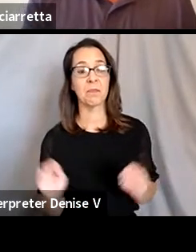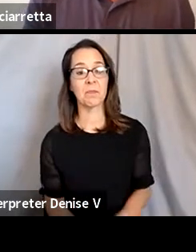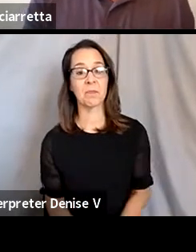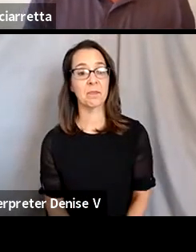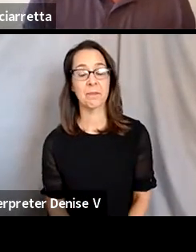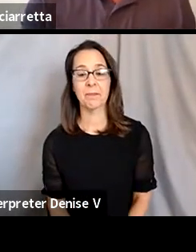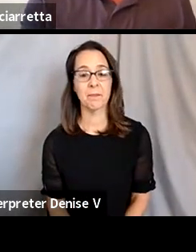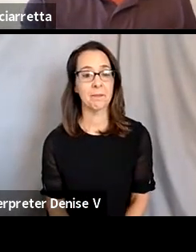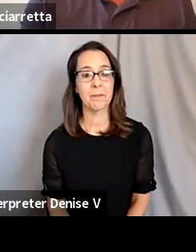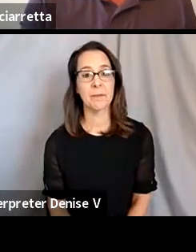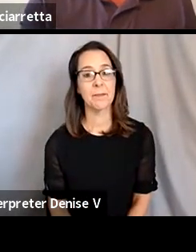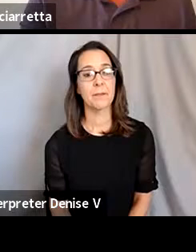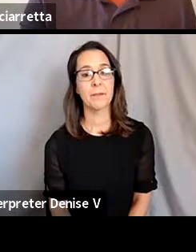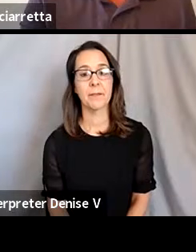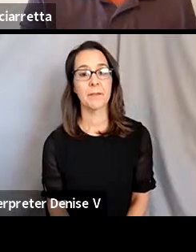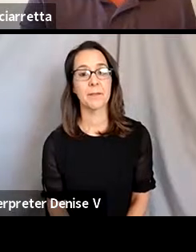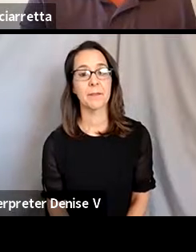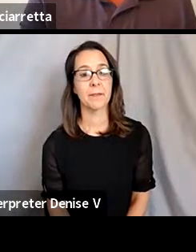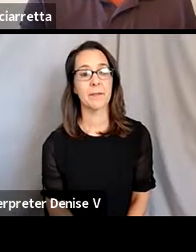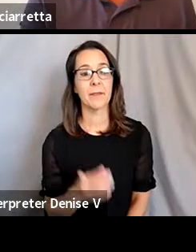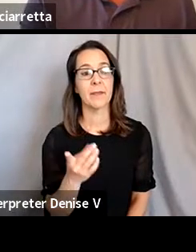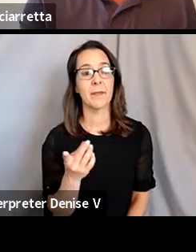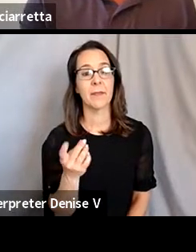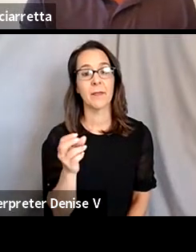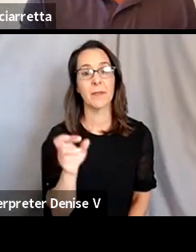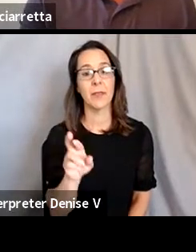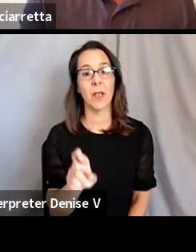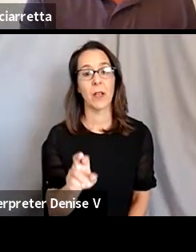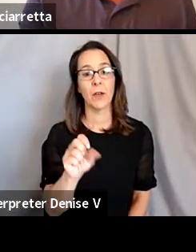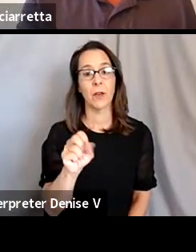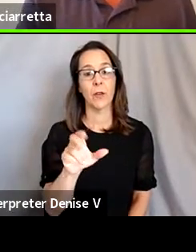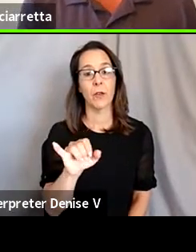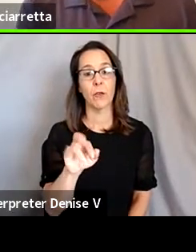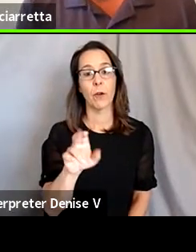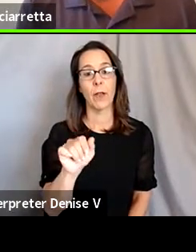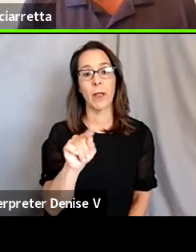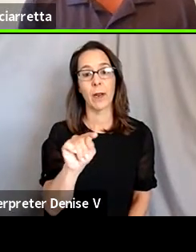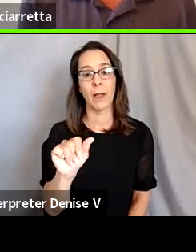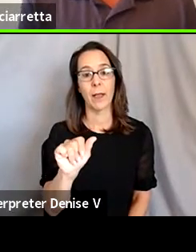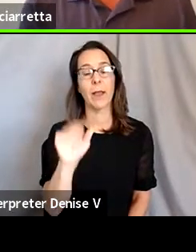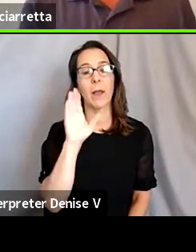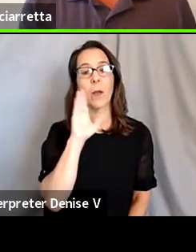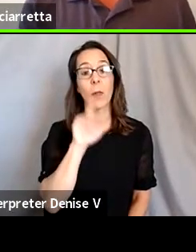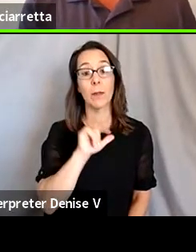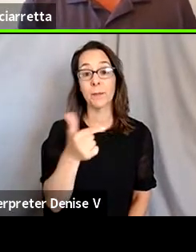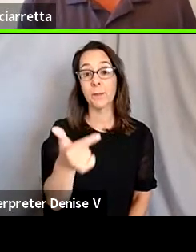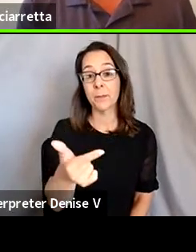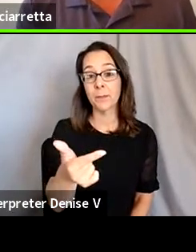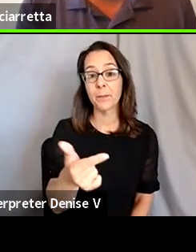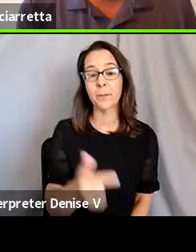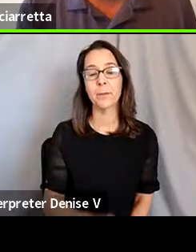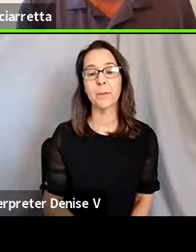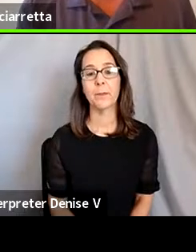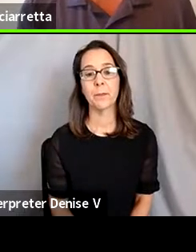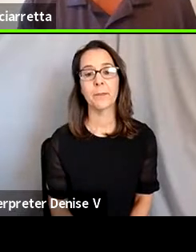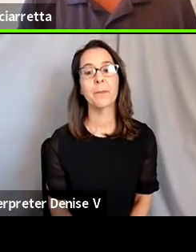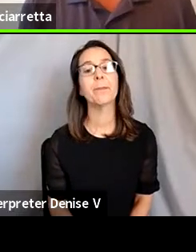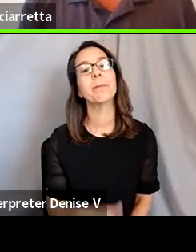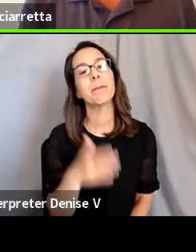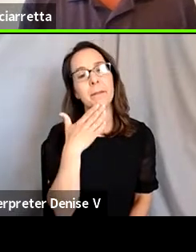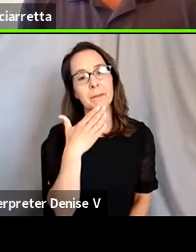hands. Dr. Shred, I'll turn it back to you then. Yeah, thank you. I think at this